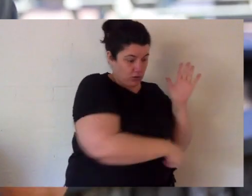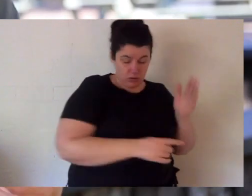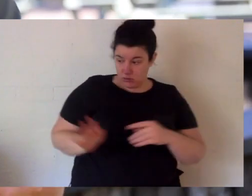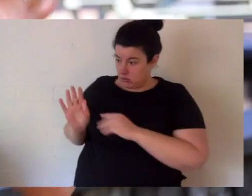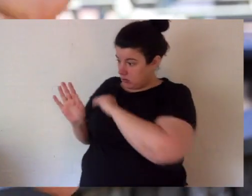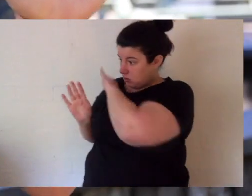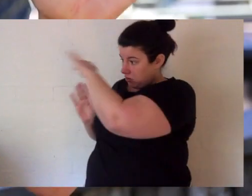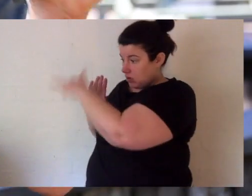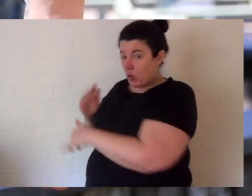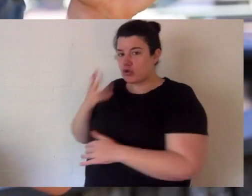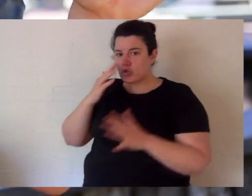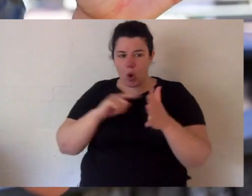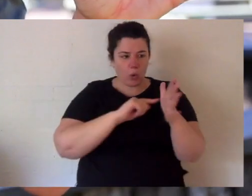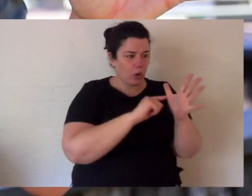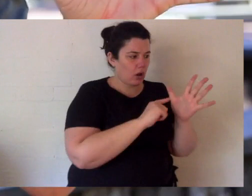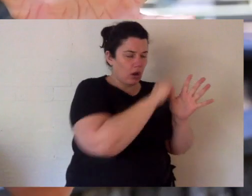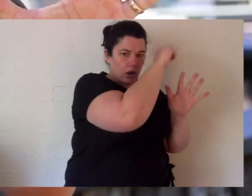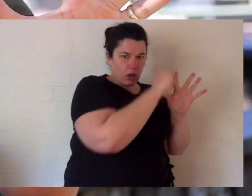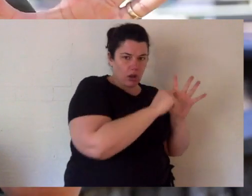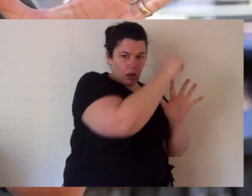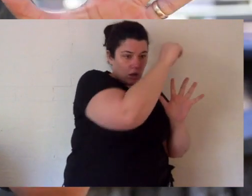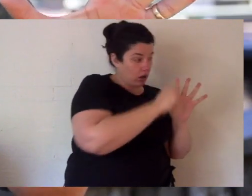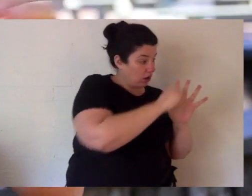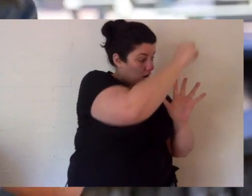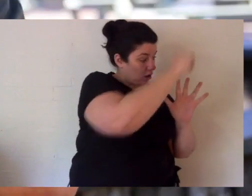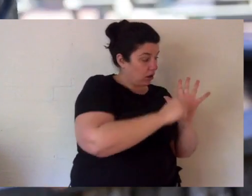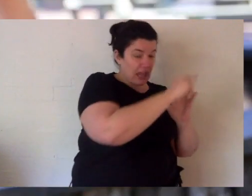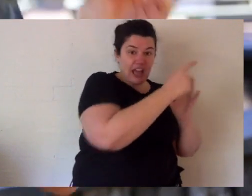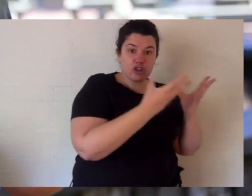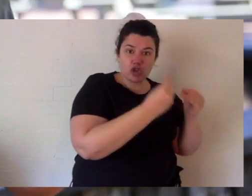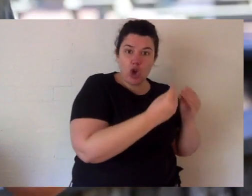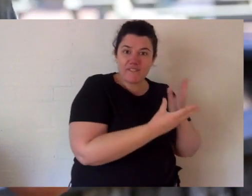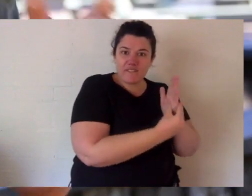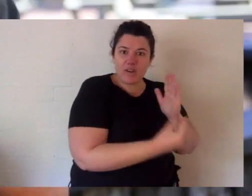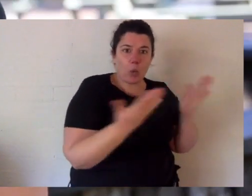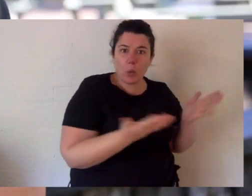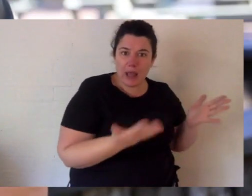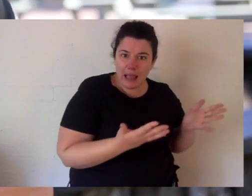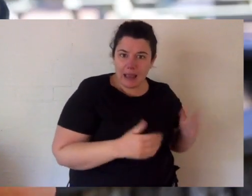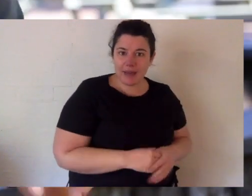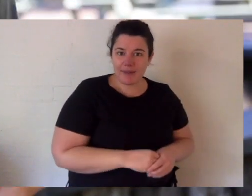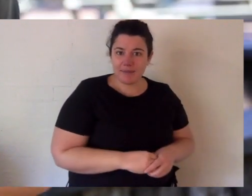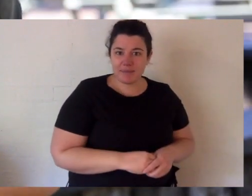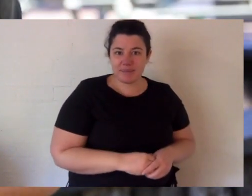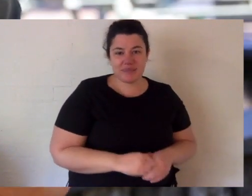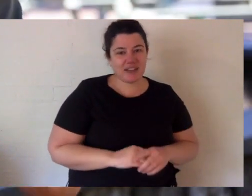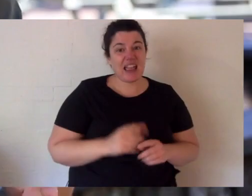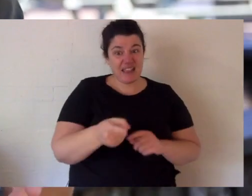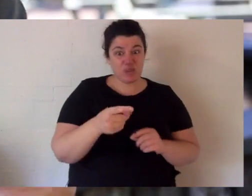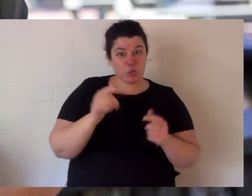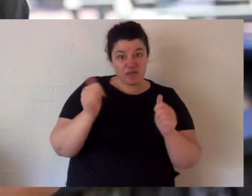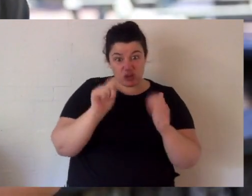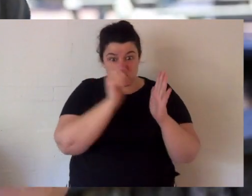particular attention to the way that its fingers make those arms and where the soft parts of the skin go. Please do that and send it to me. That's